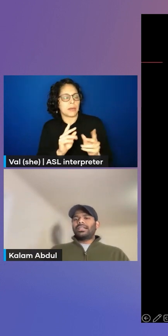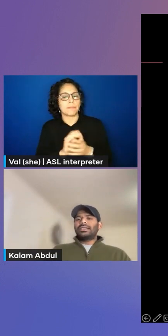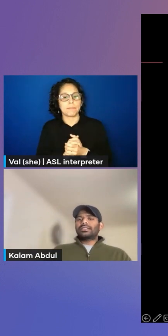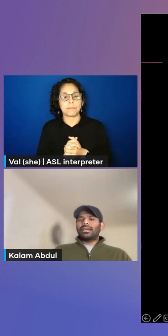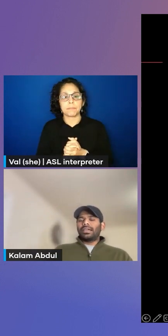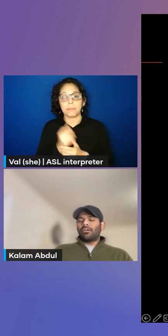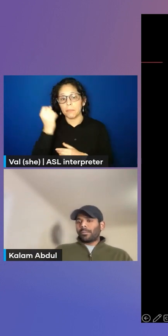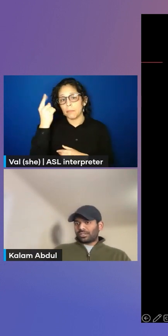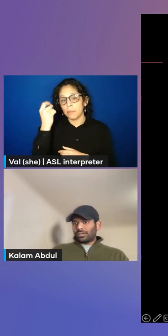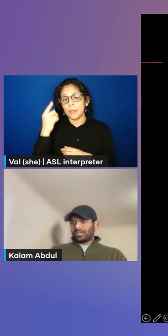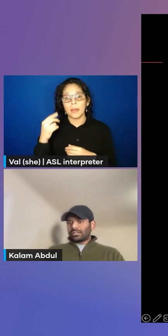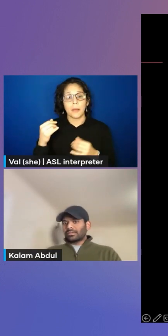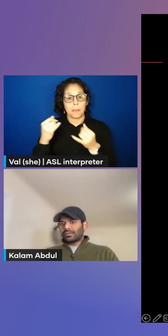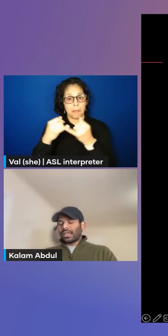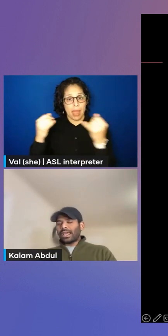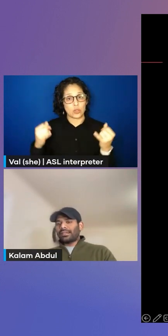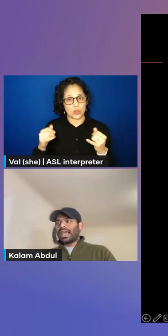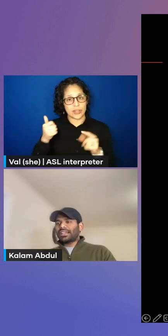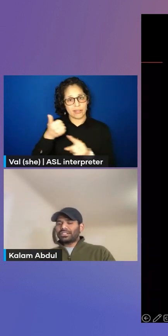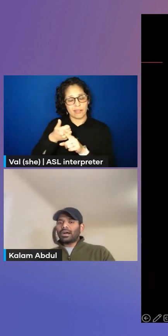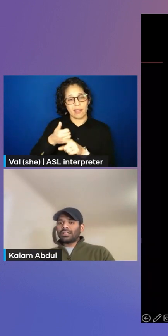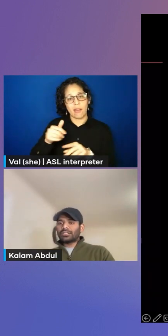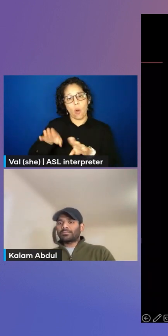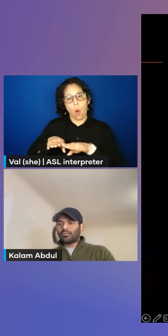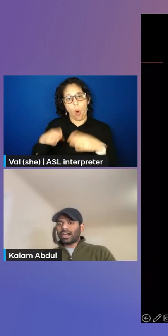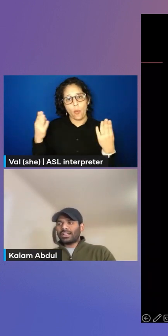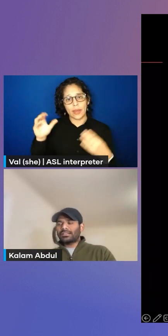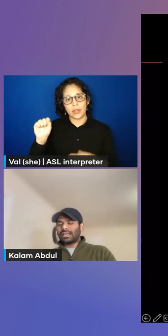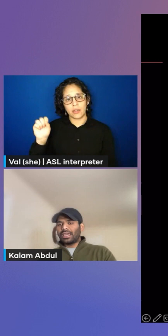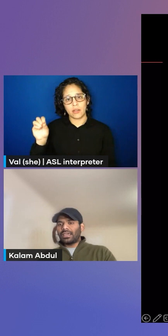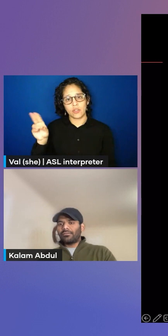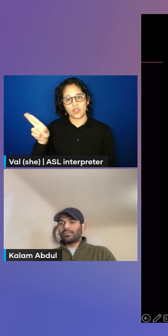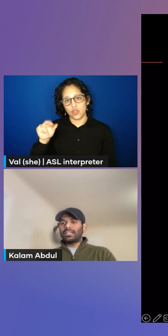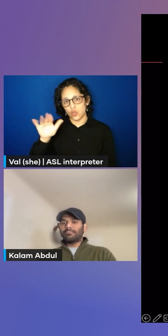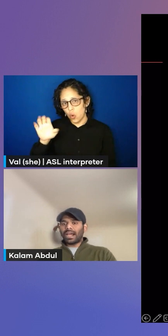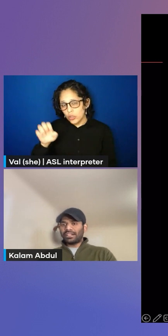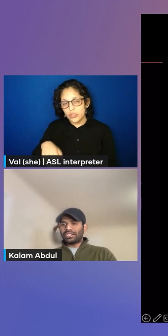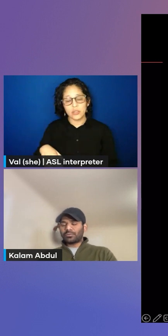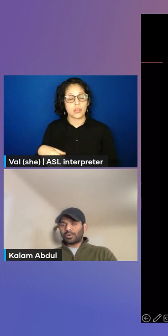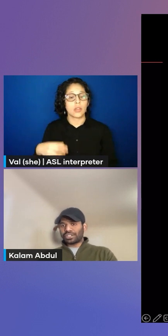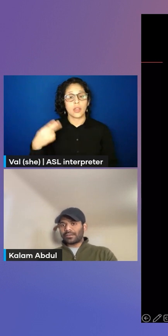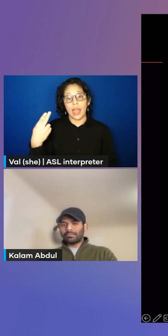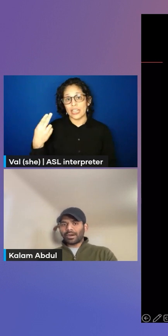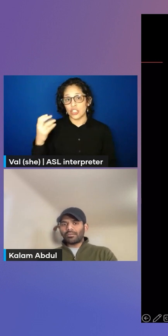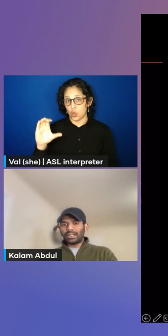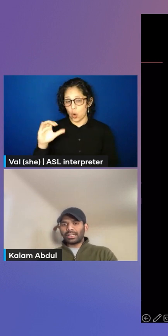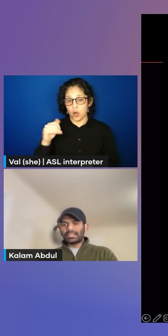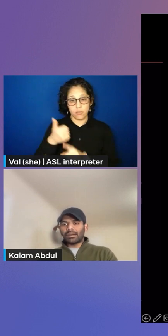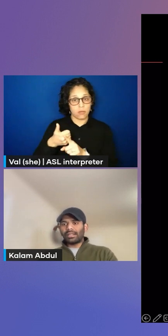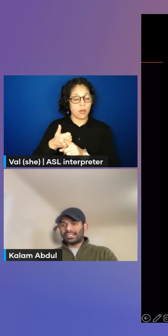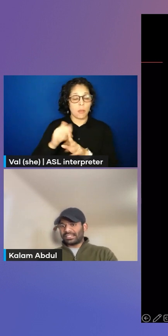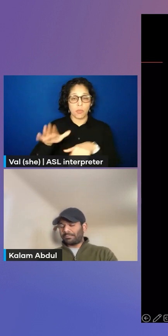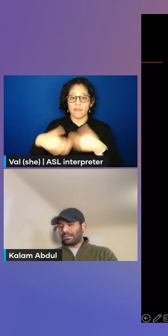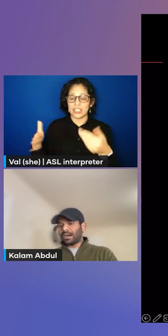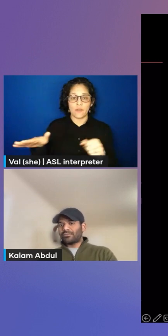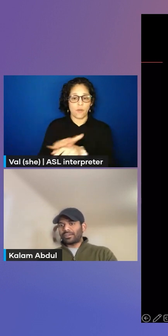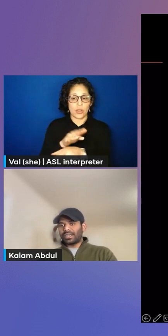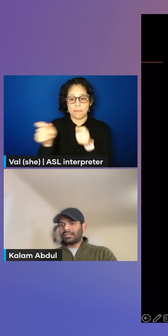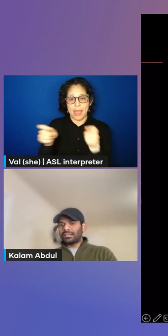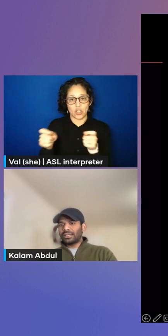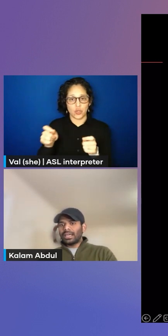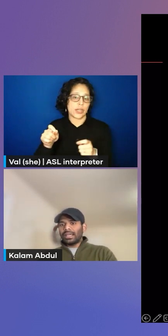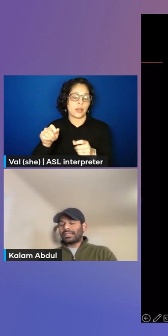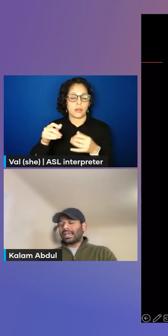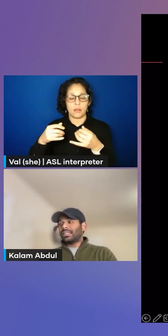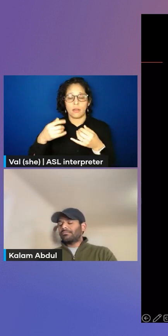Boundary is a open source, and Hashi also provides a fully managed version of the boundary. It's called HCP